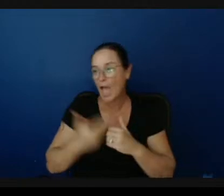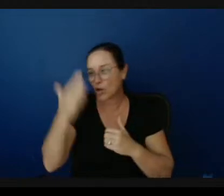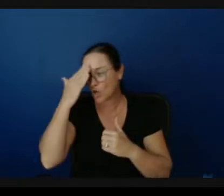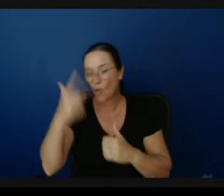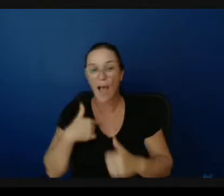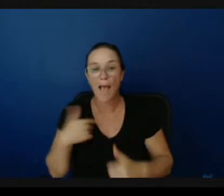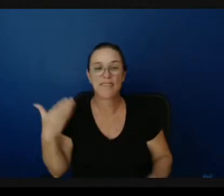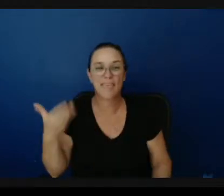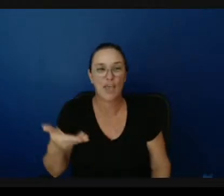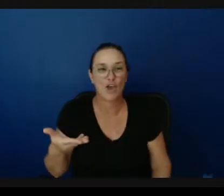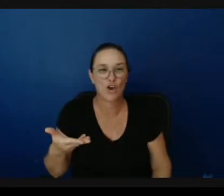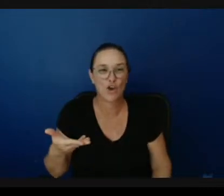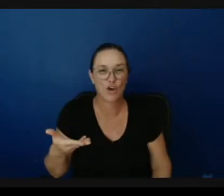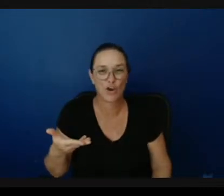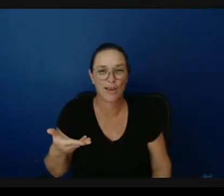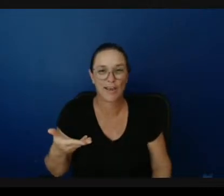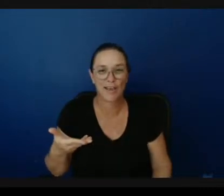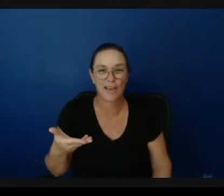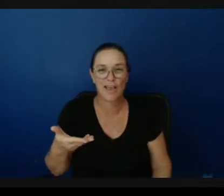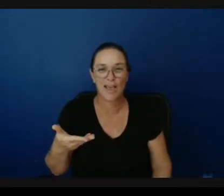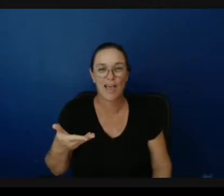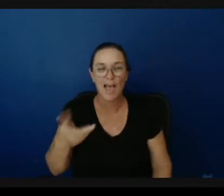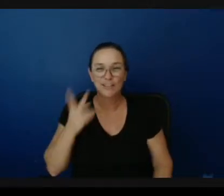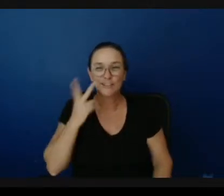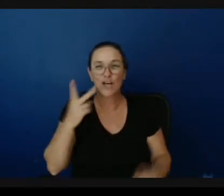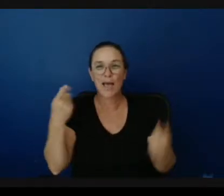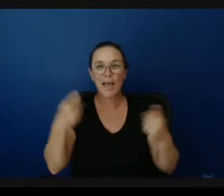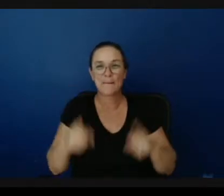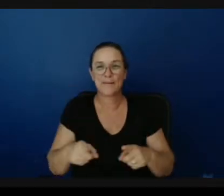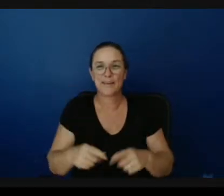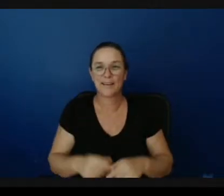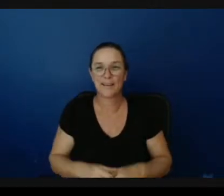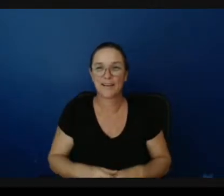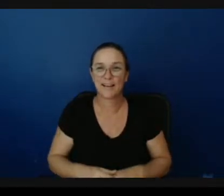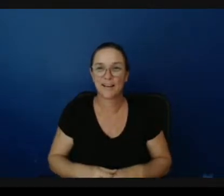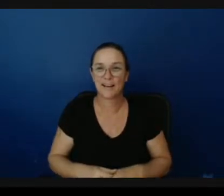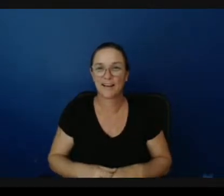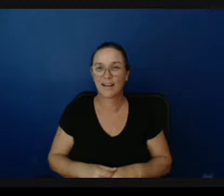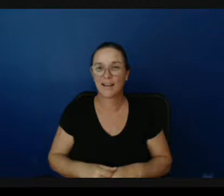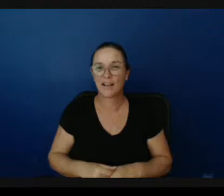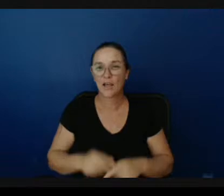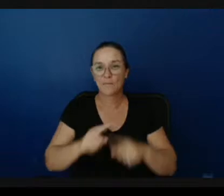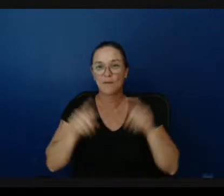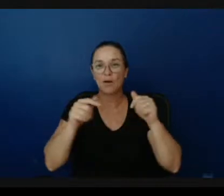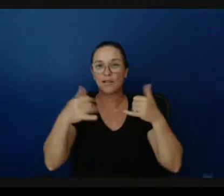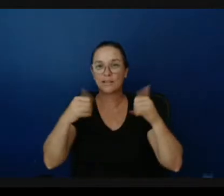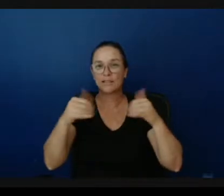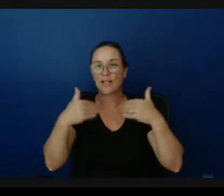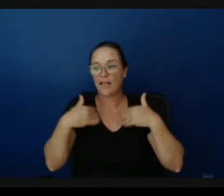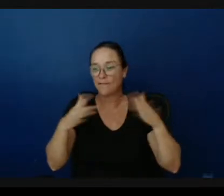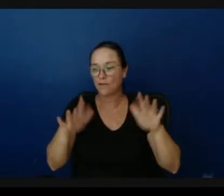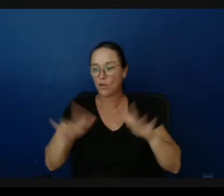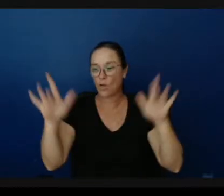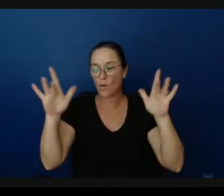there. Yeah, I just watched it pause. But the incandescence, we could still see that glow coming out.